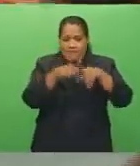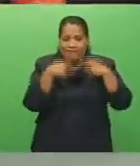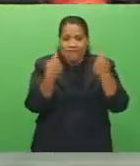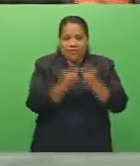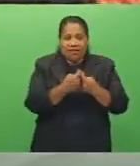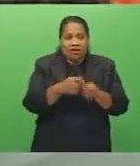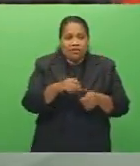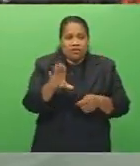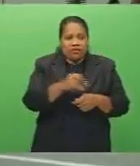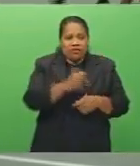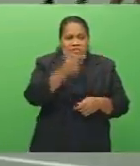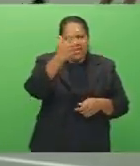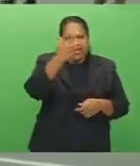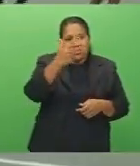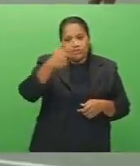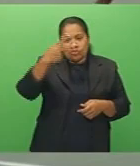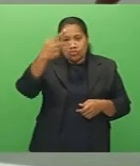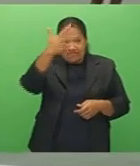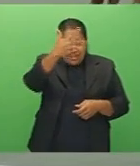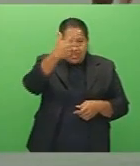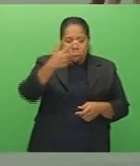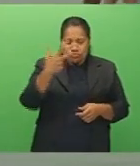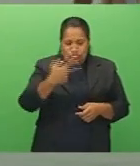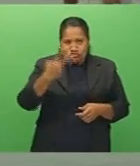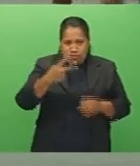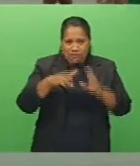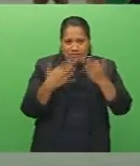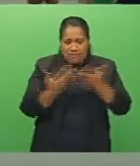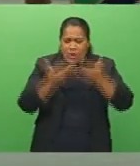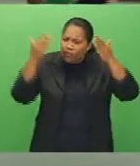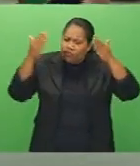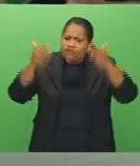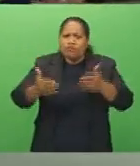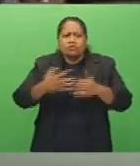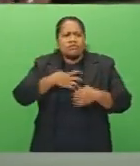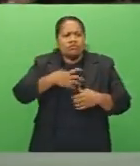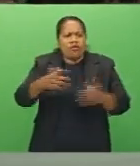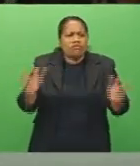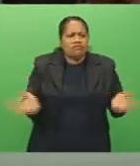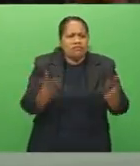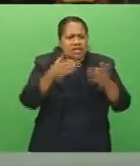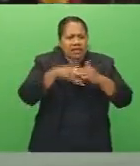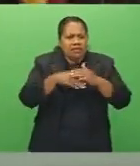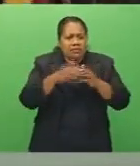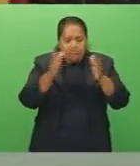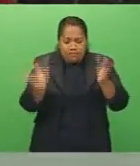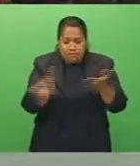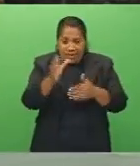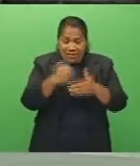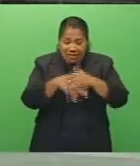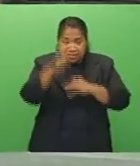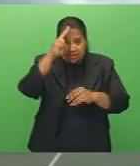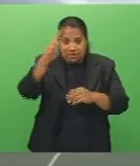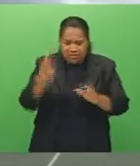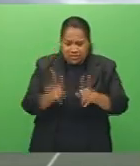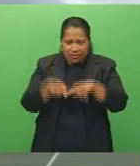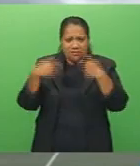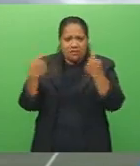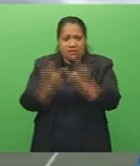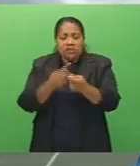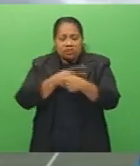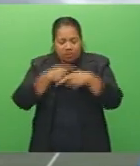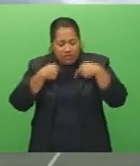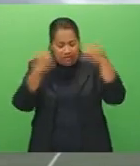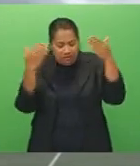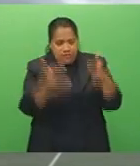12 as we focus to having more players in that national squad, so we'll really focus on our super grade.